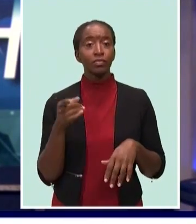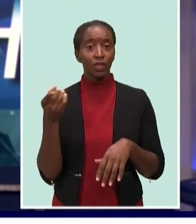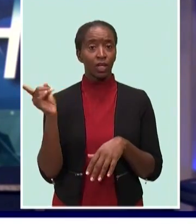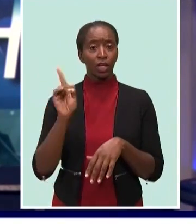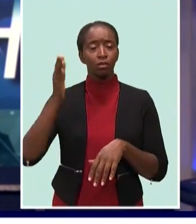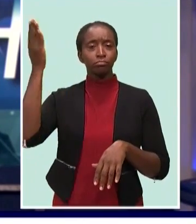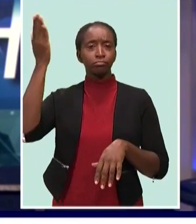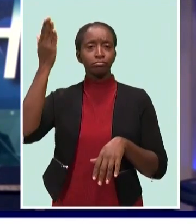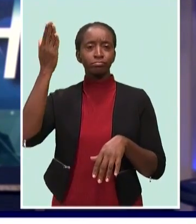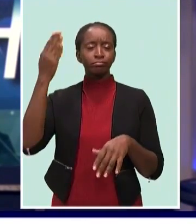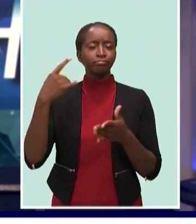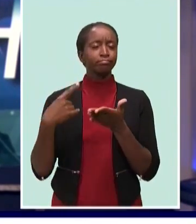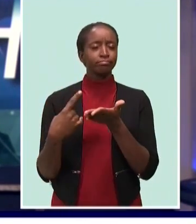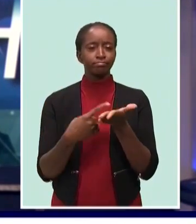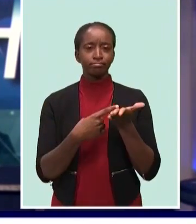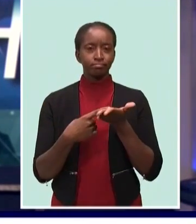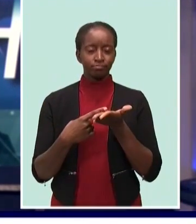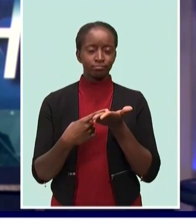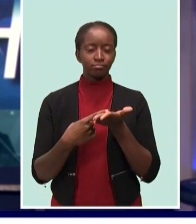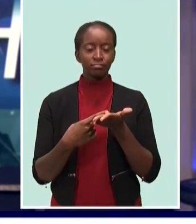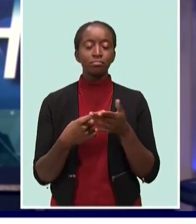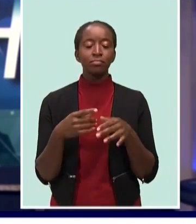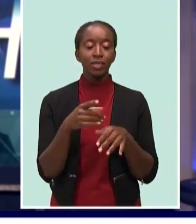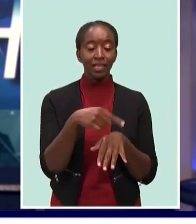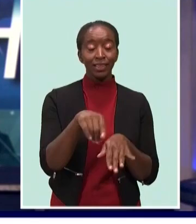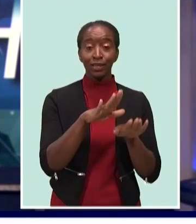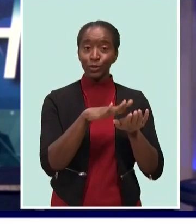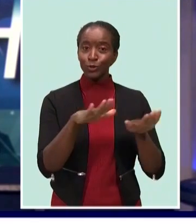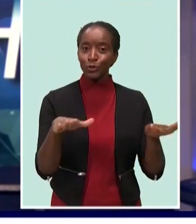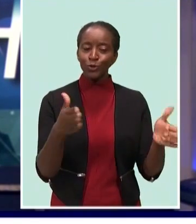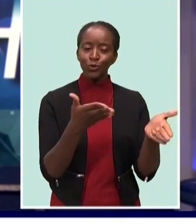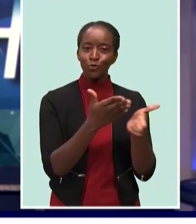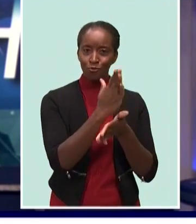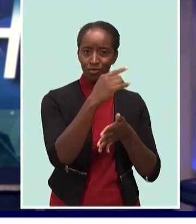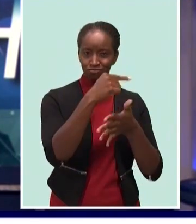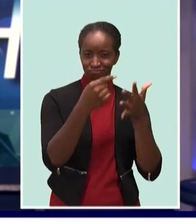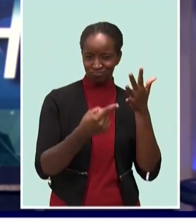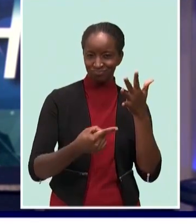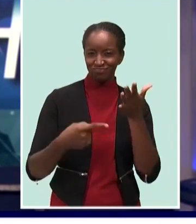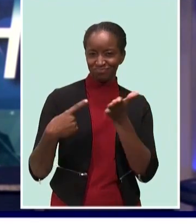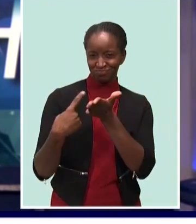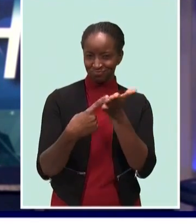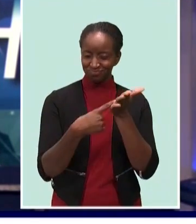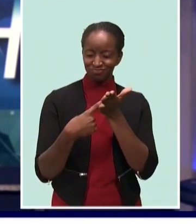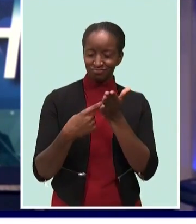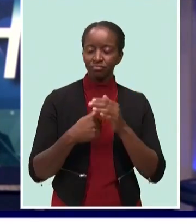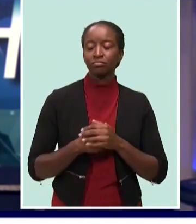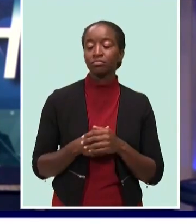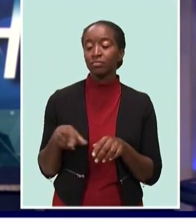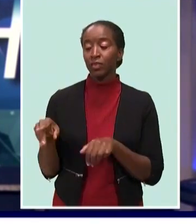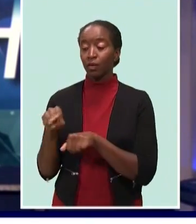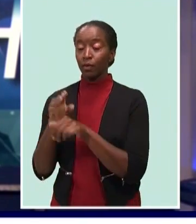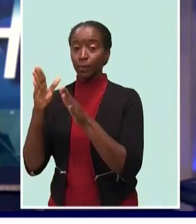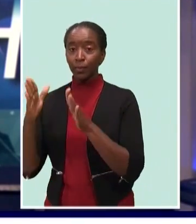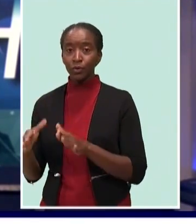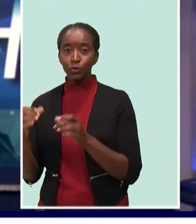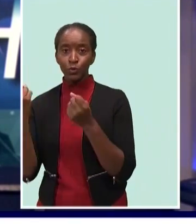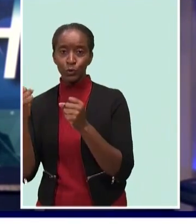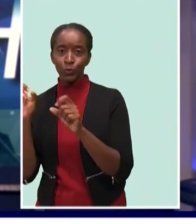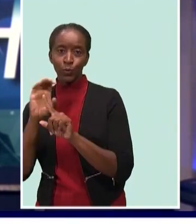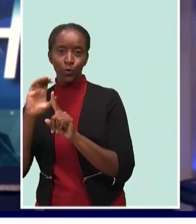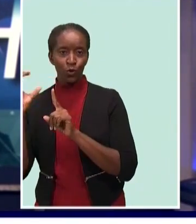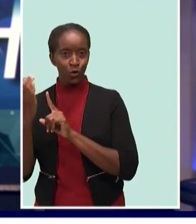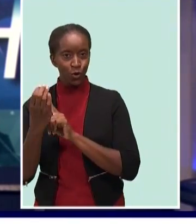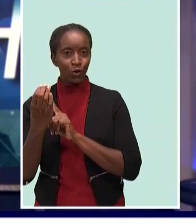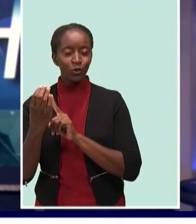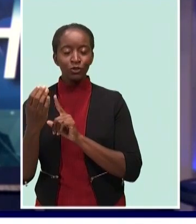UN Convention on the Rights of the Child. Minister of the Creative Economy, Culture and Sports John King says that UNICEF has been